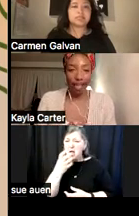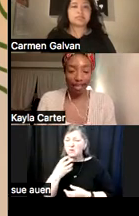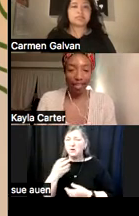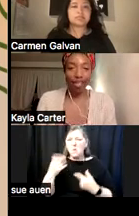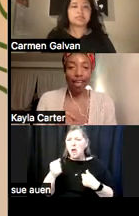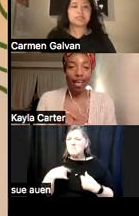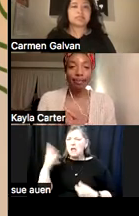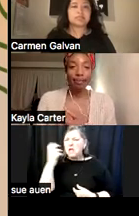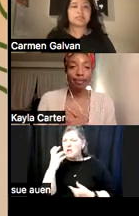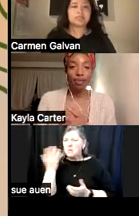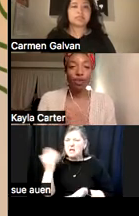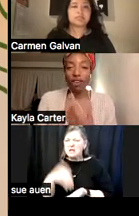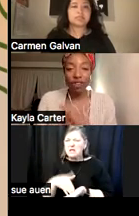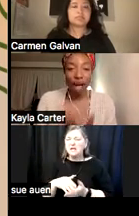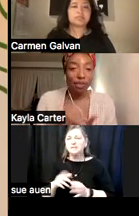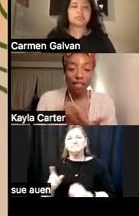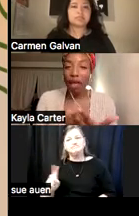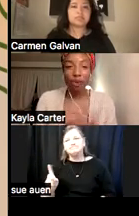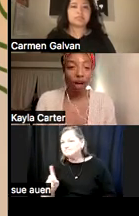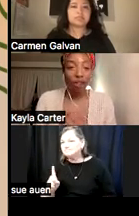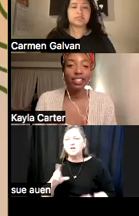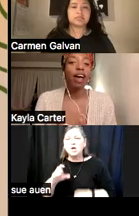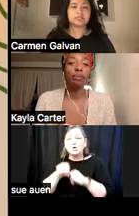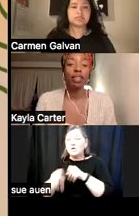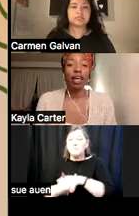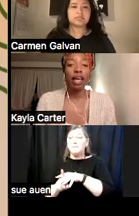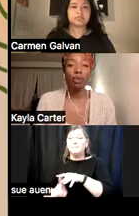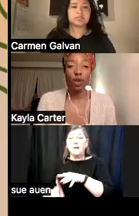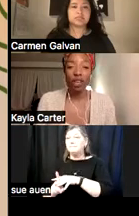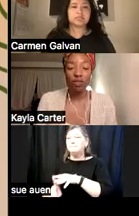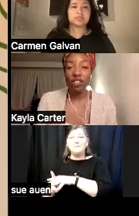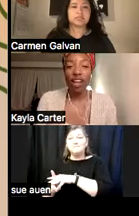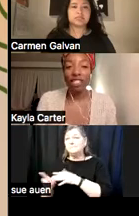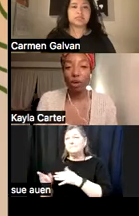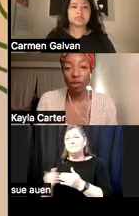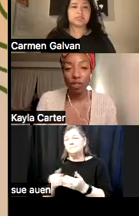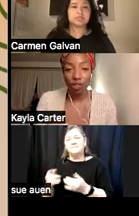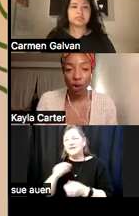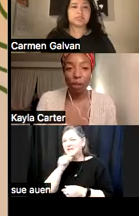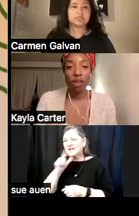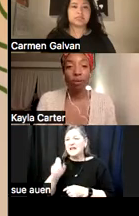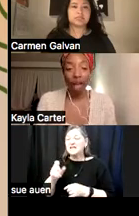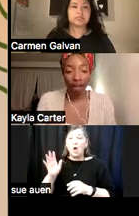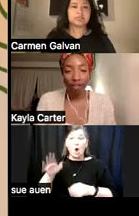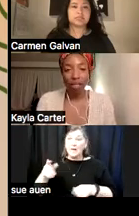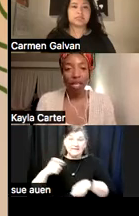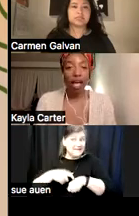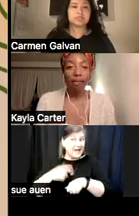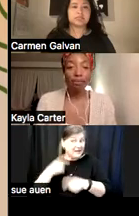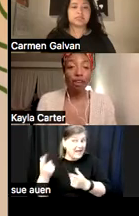angry again? Grief comes up all the time. Grief does not ask permission to show up, it